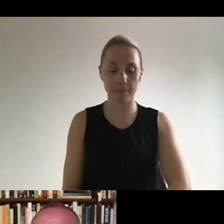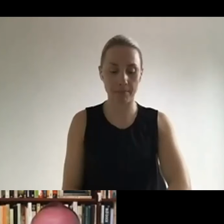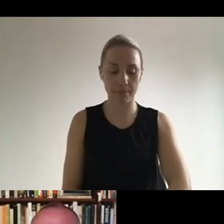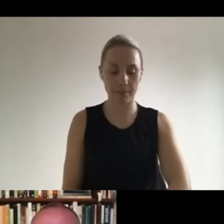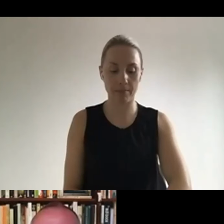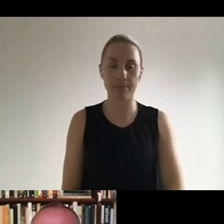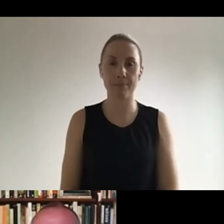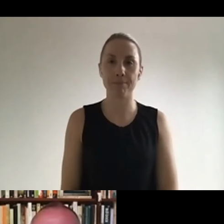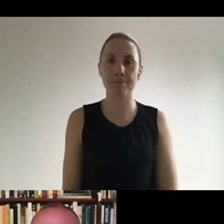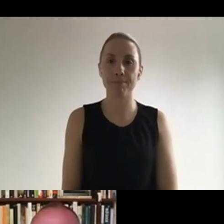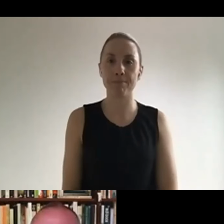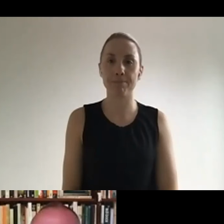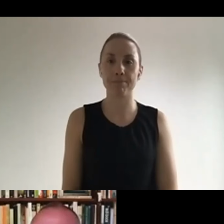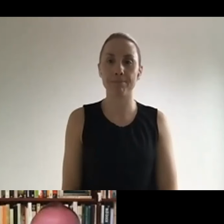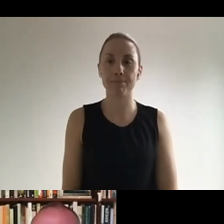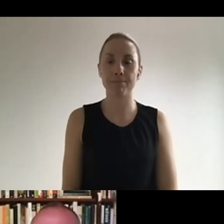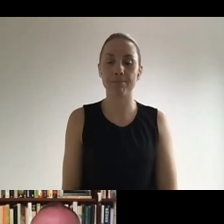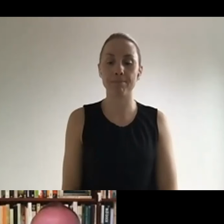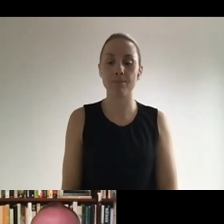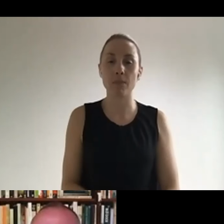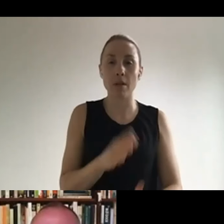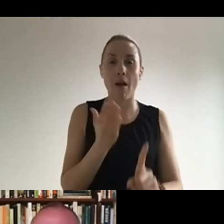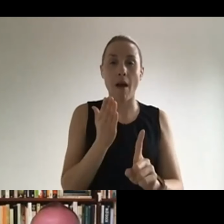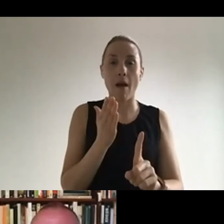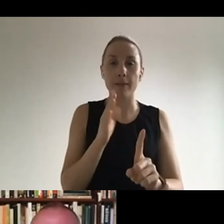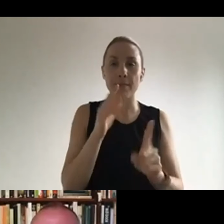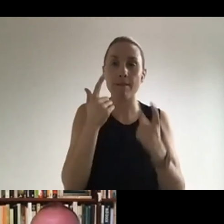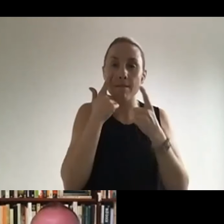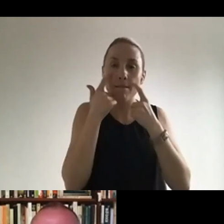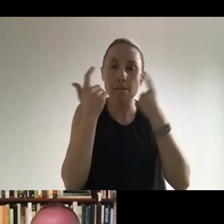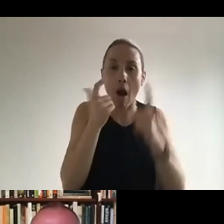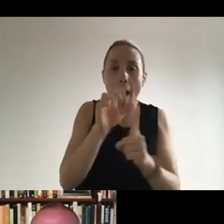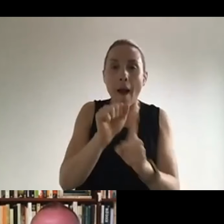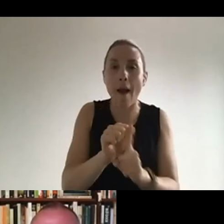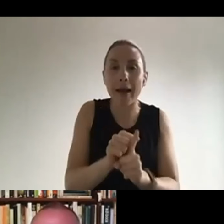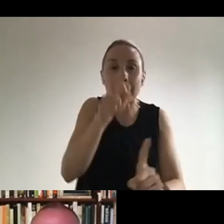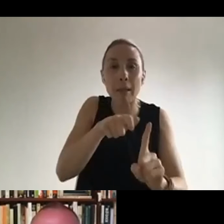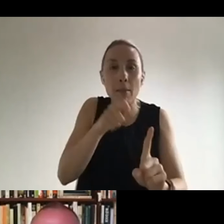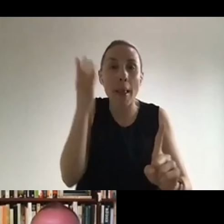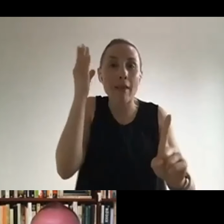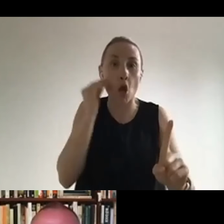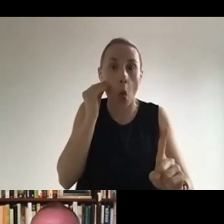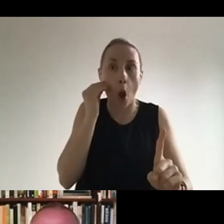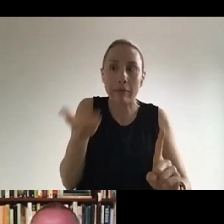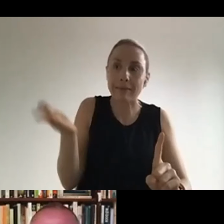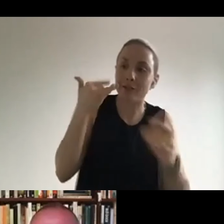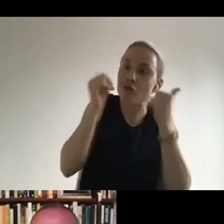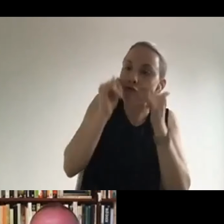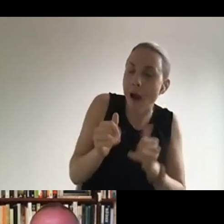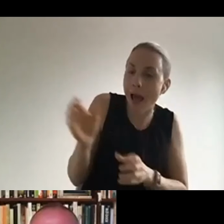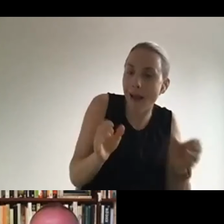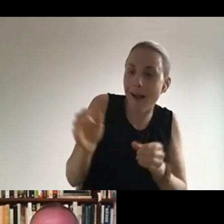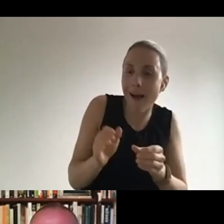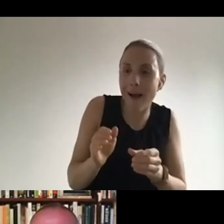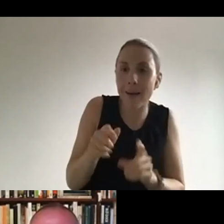guess, the challenges of identifying and recruiting patients with hearing loss into research. And I guess the question is, is there an